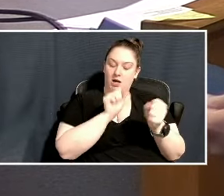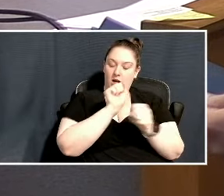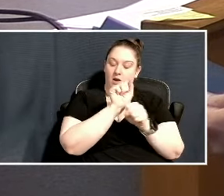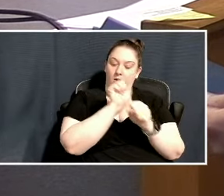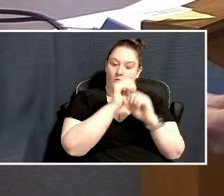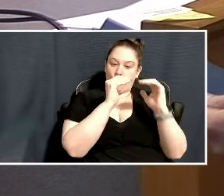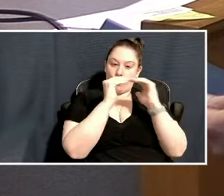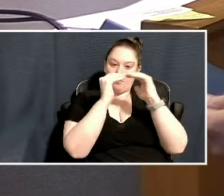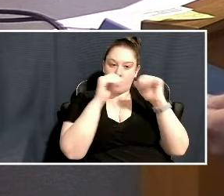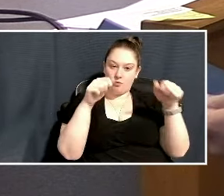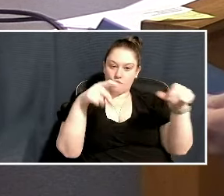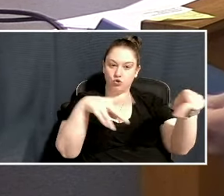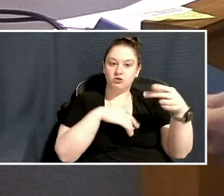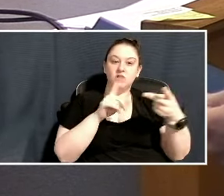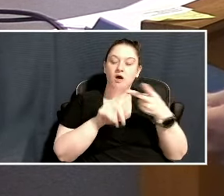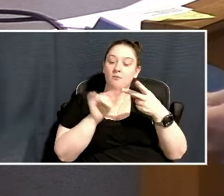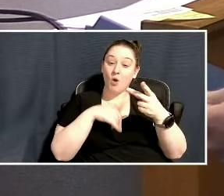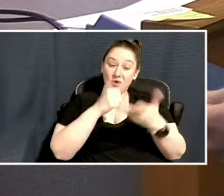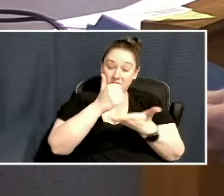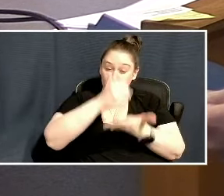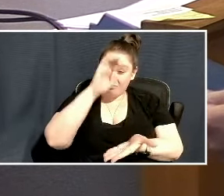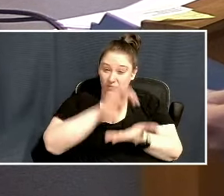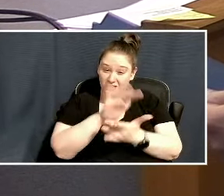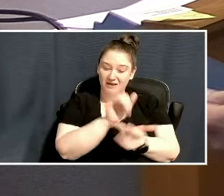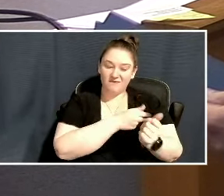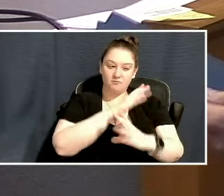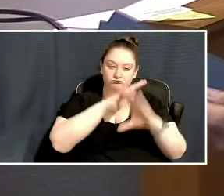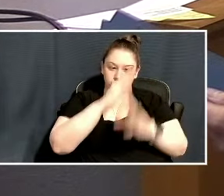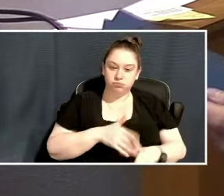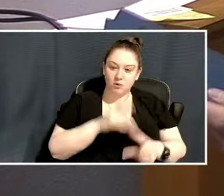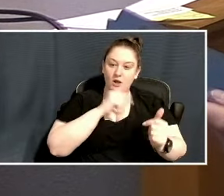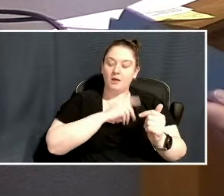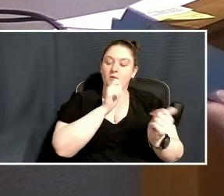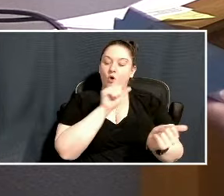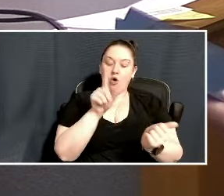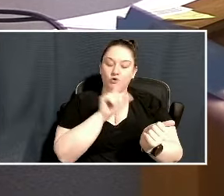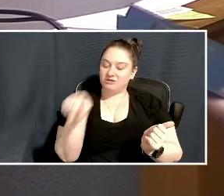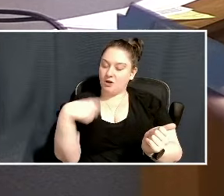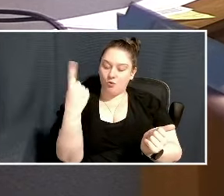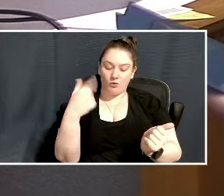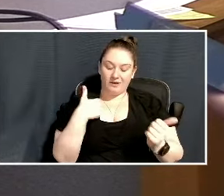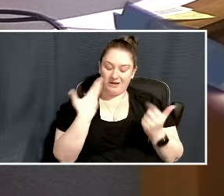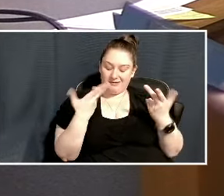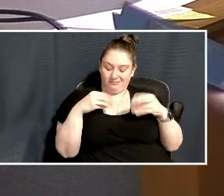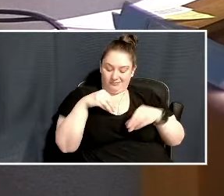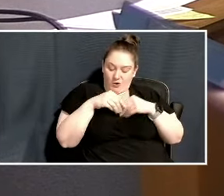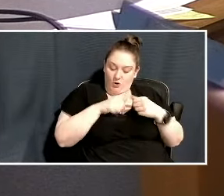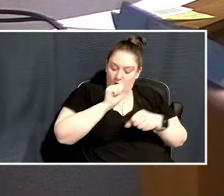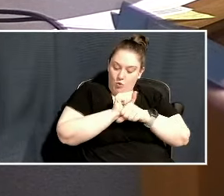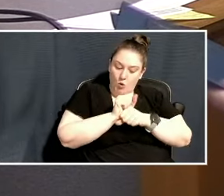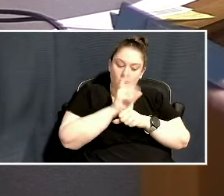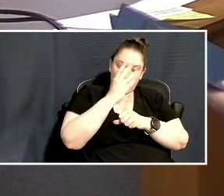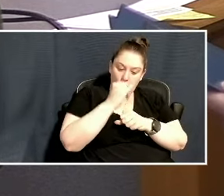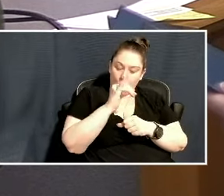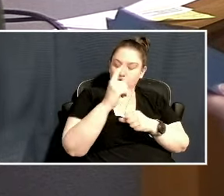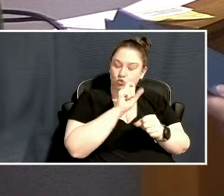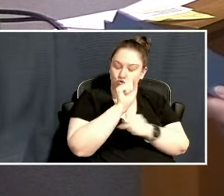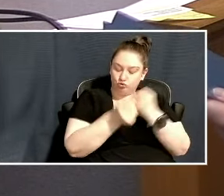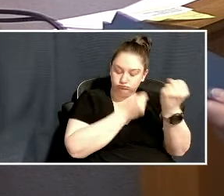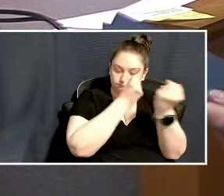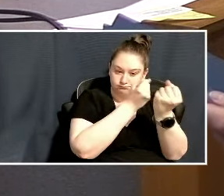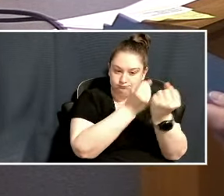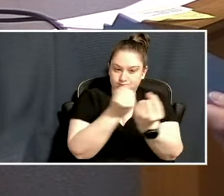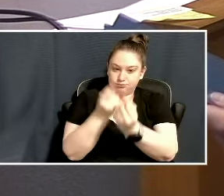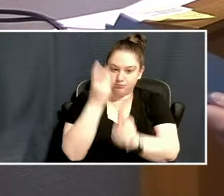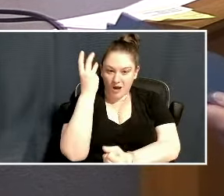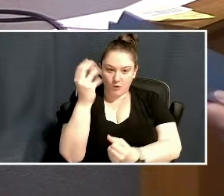so many individuals with disabilities, and our commitment extends beyond our doors as we work diligently to ensure that our employees with